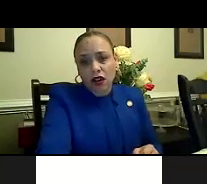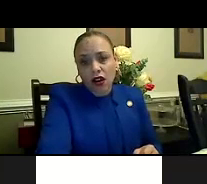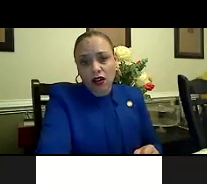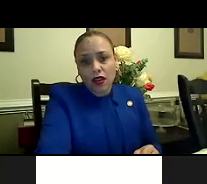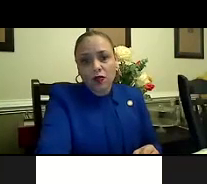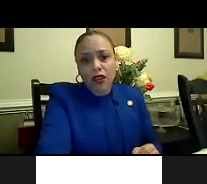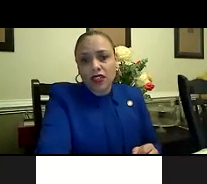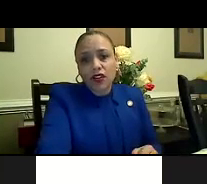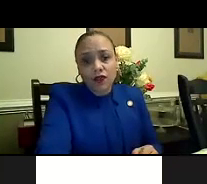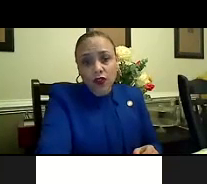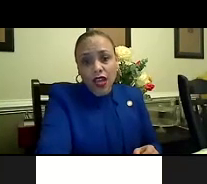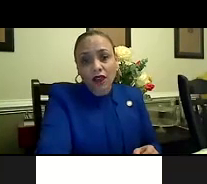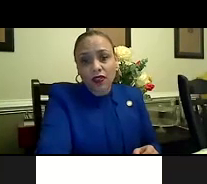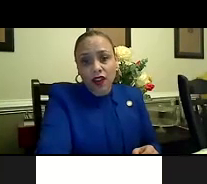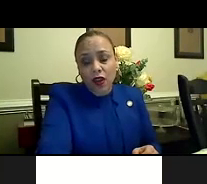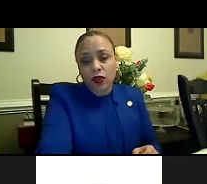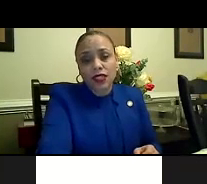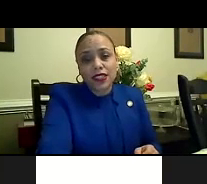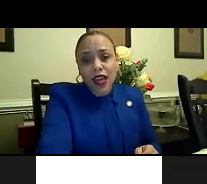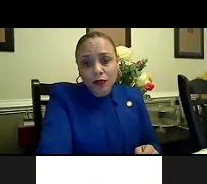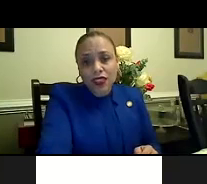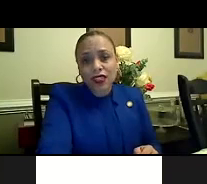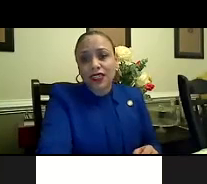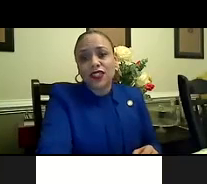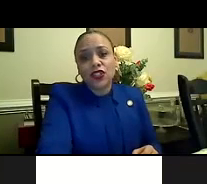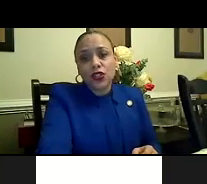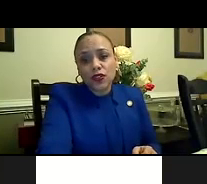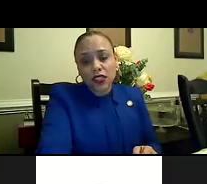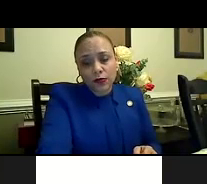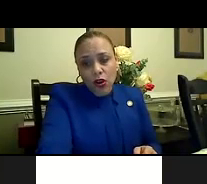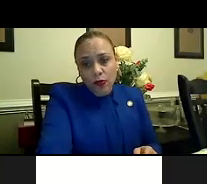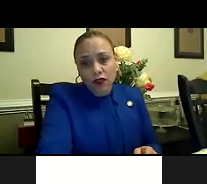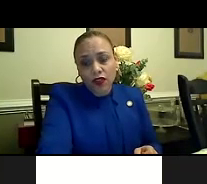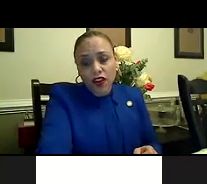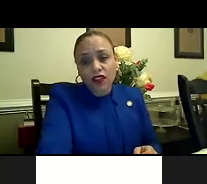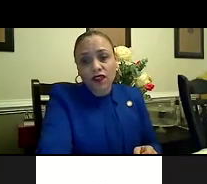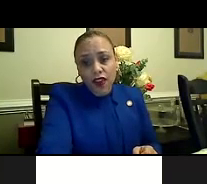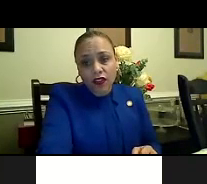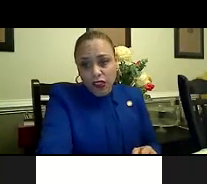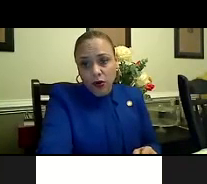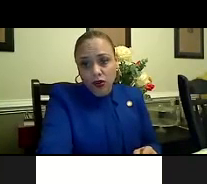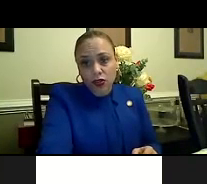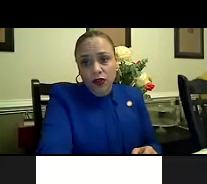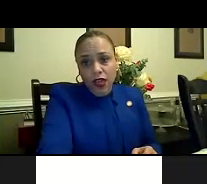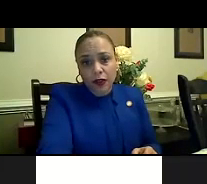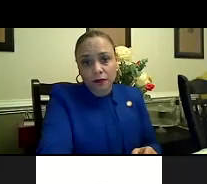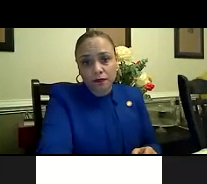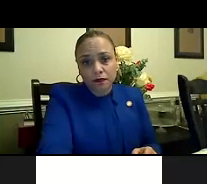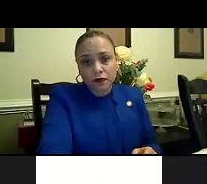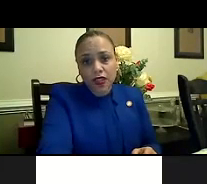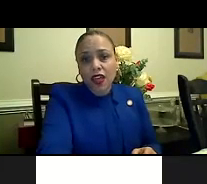on guard, because there are folks out there that will attempt to use this moment for their nefarious personal